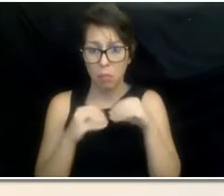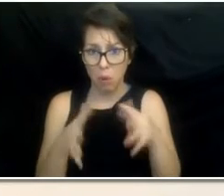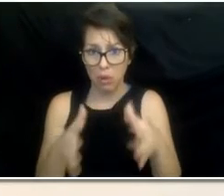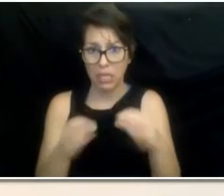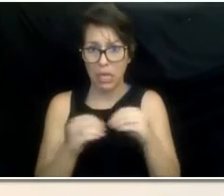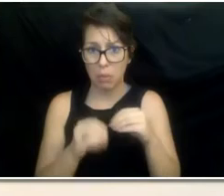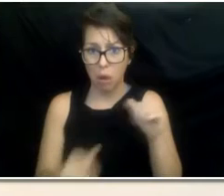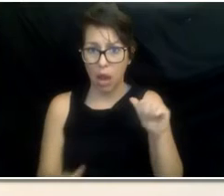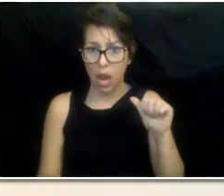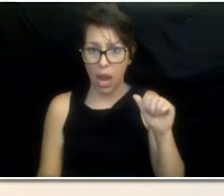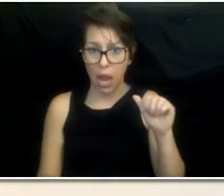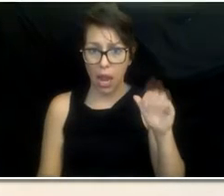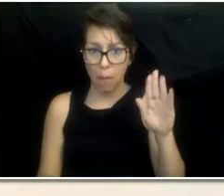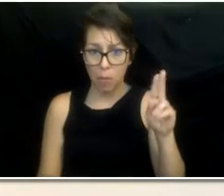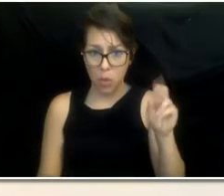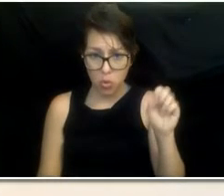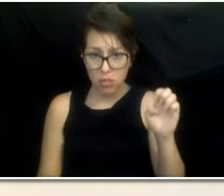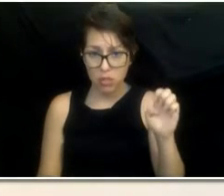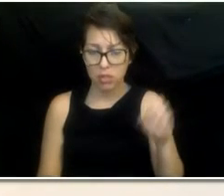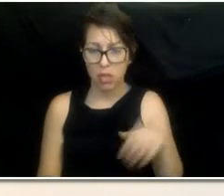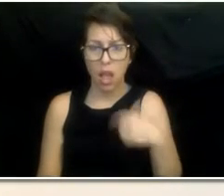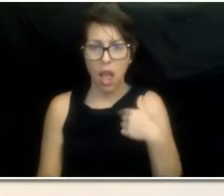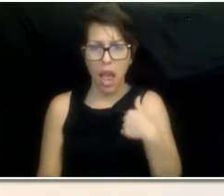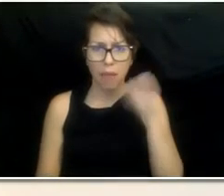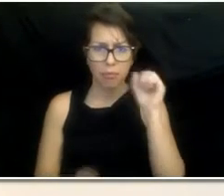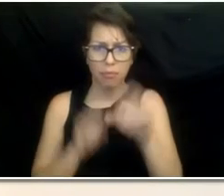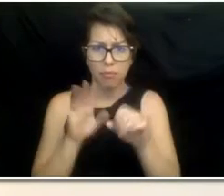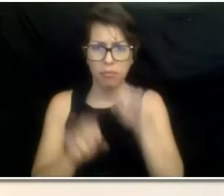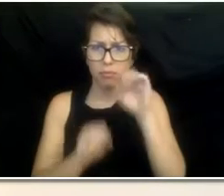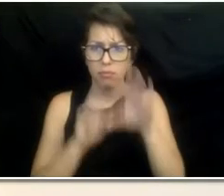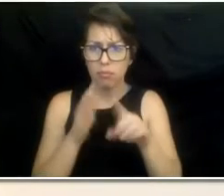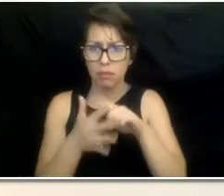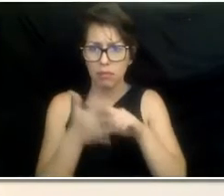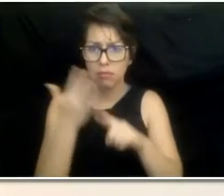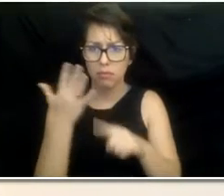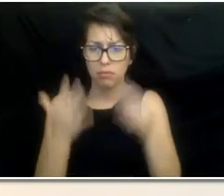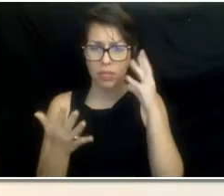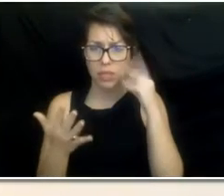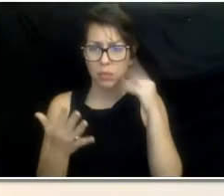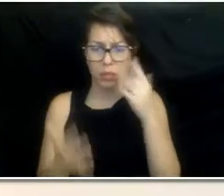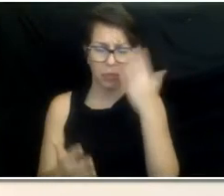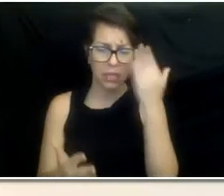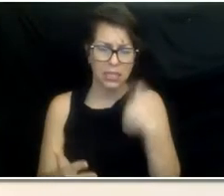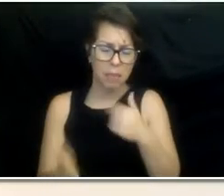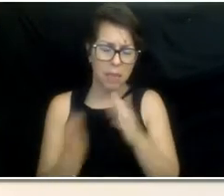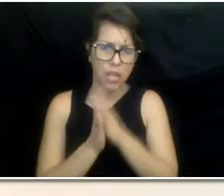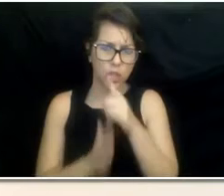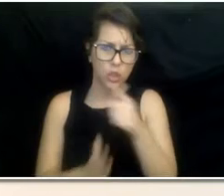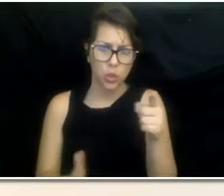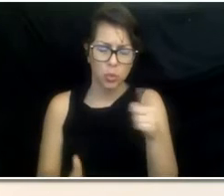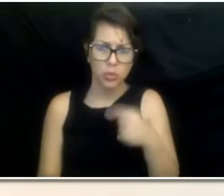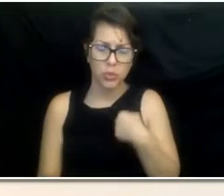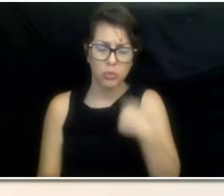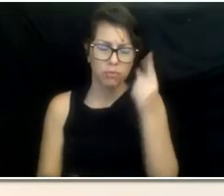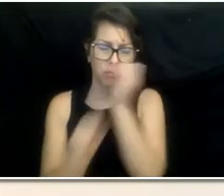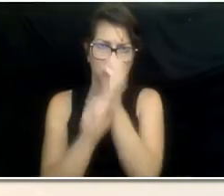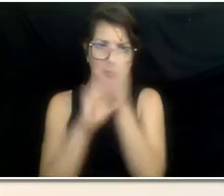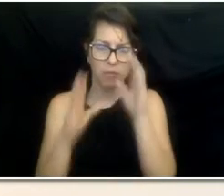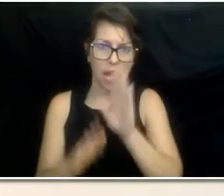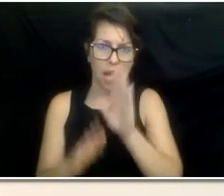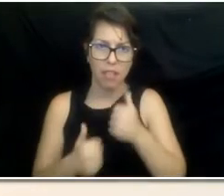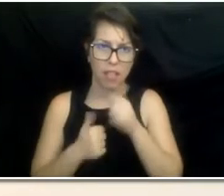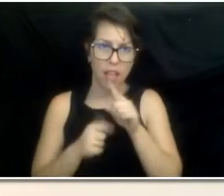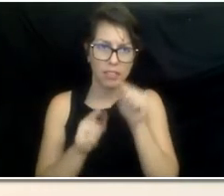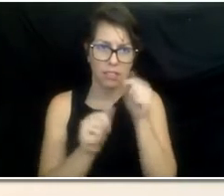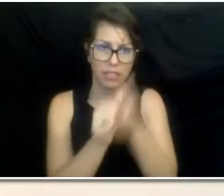months and they are your constituents these individuals need our help I ask us all today to find a way to work